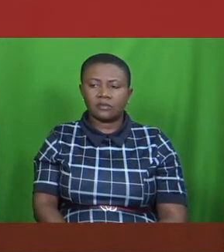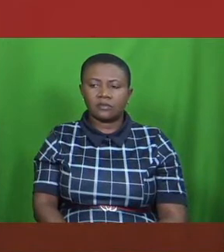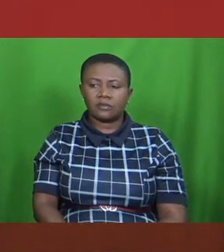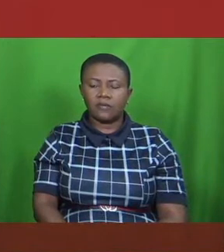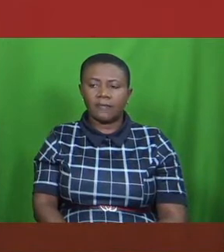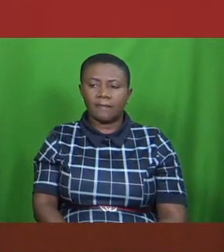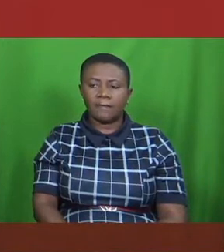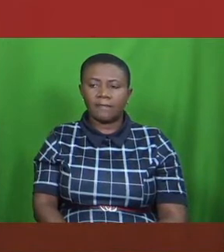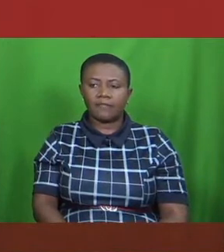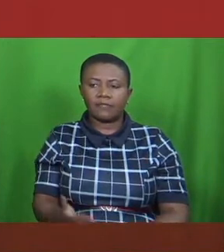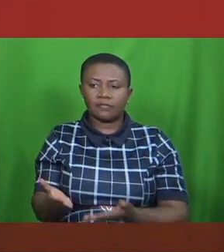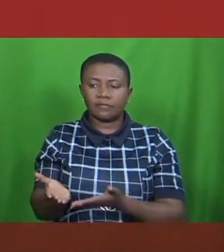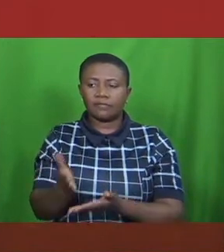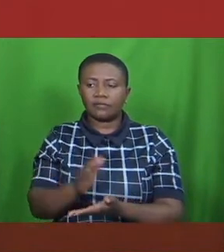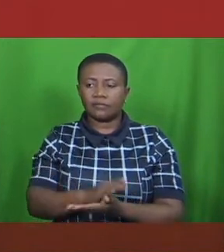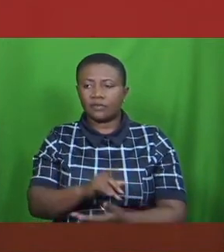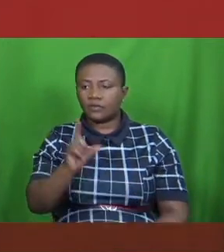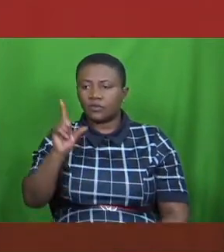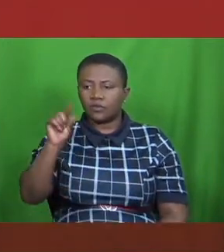Page 20.